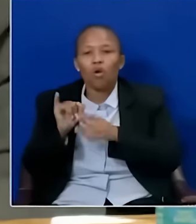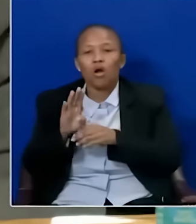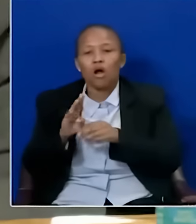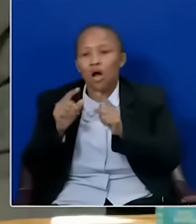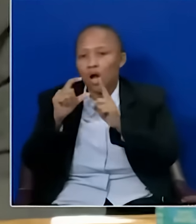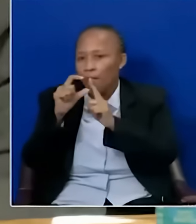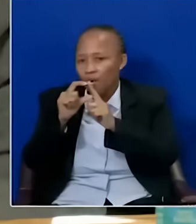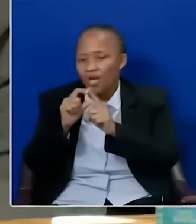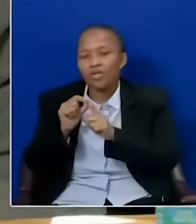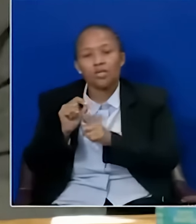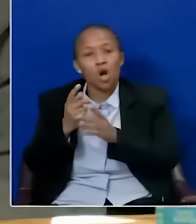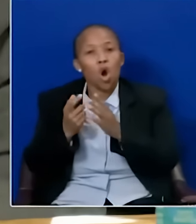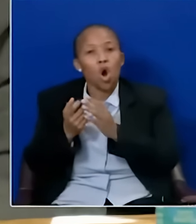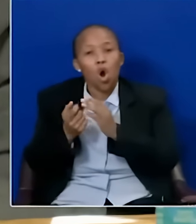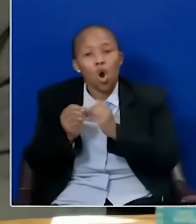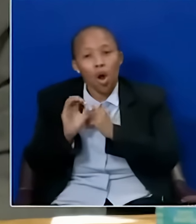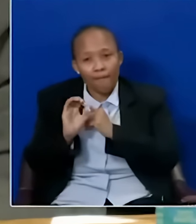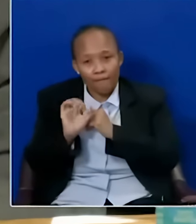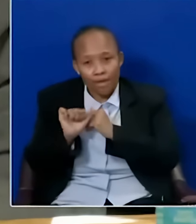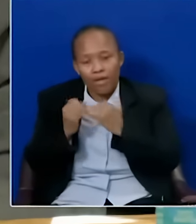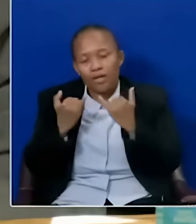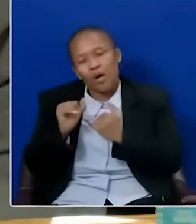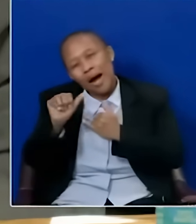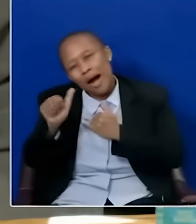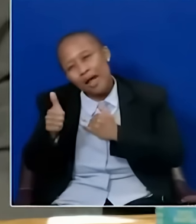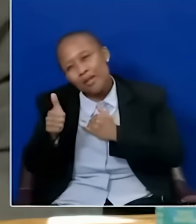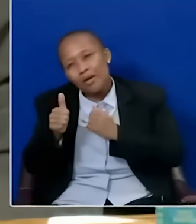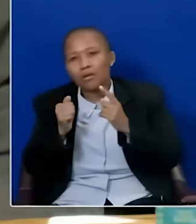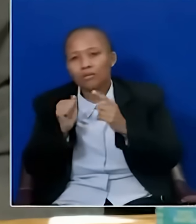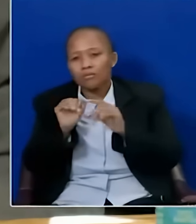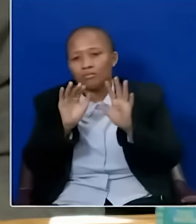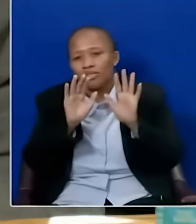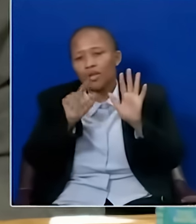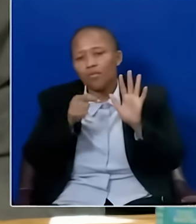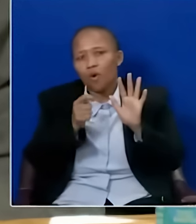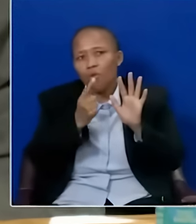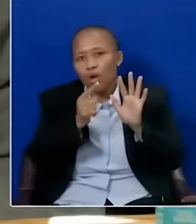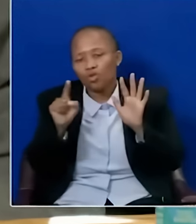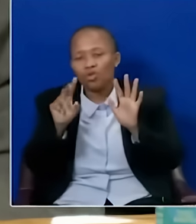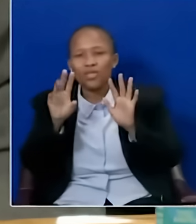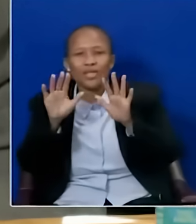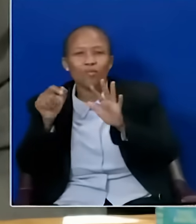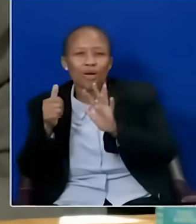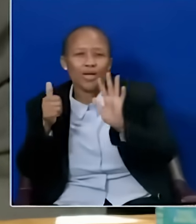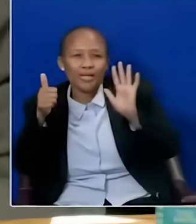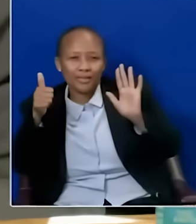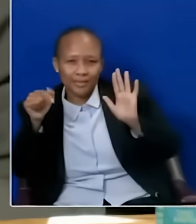cross-reference which we don't see in 10.1 to 10.6 is the cross-reference to 4.9.